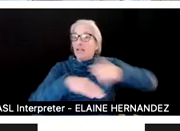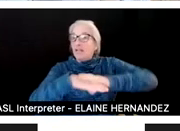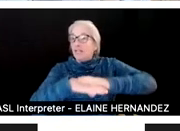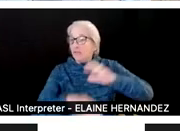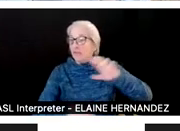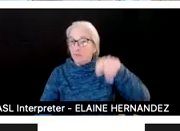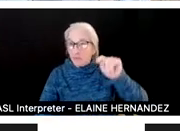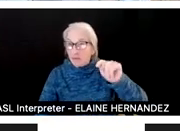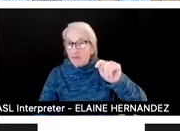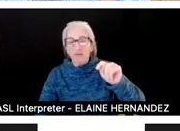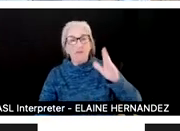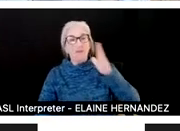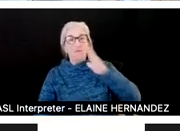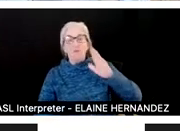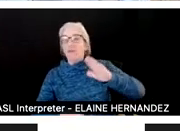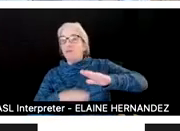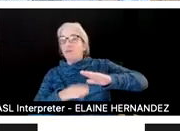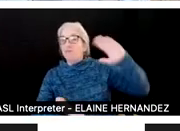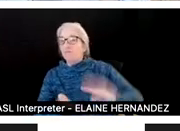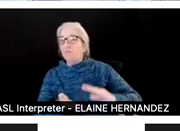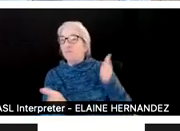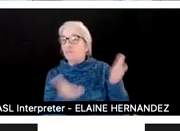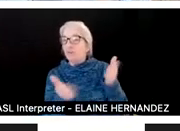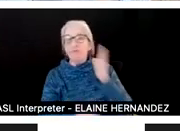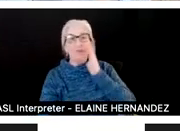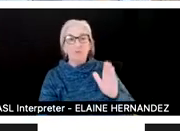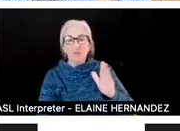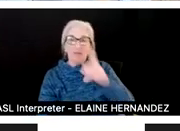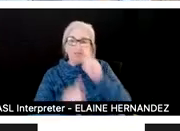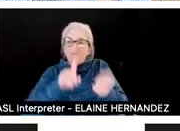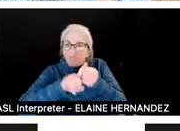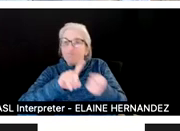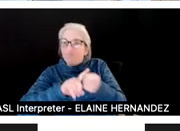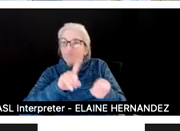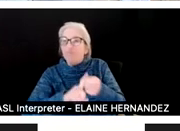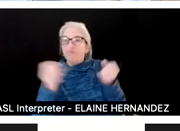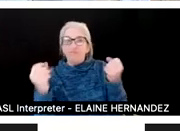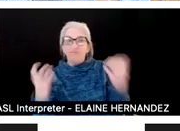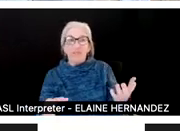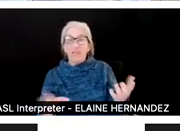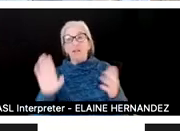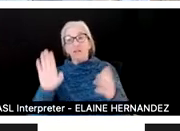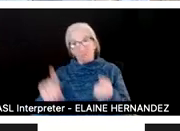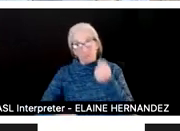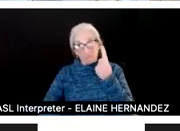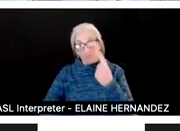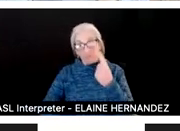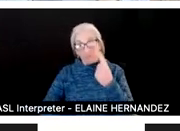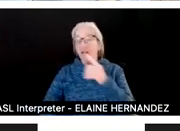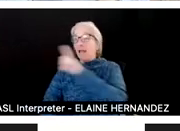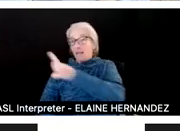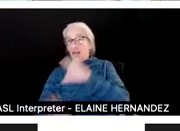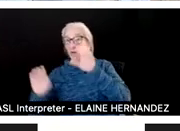services. However, a landlord could still evict a tenant who filed a fair housing complaint